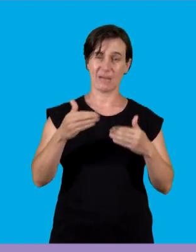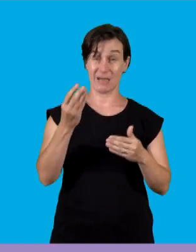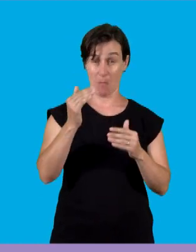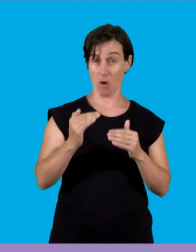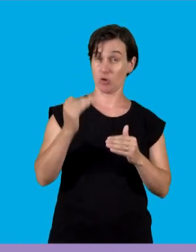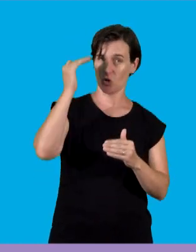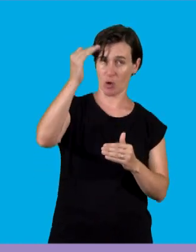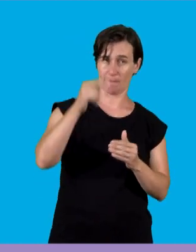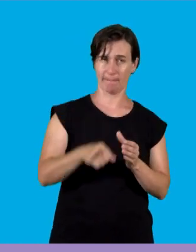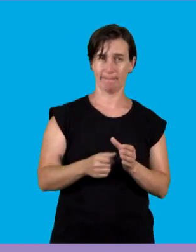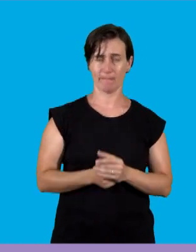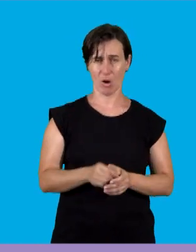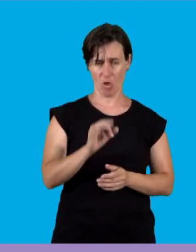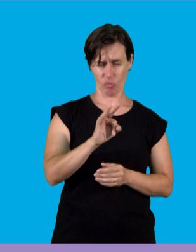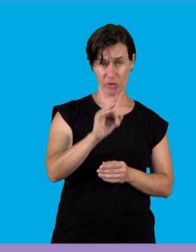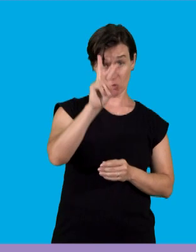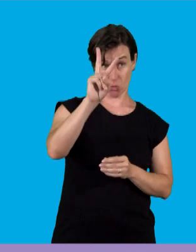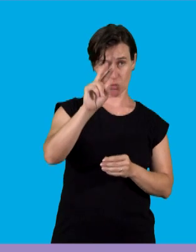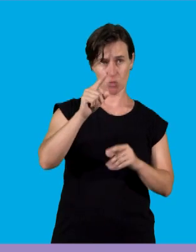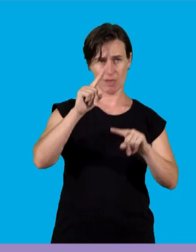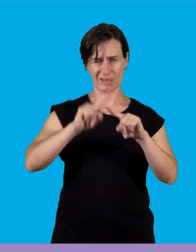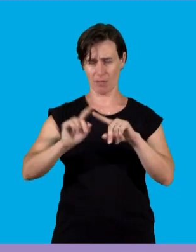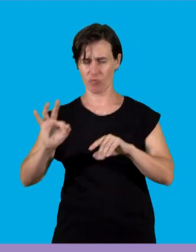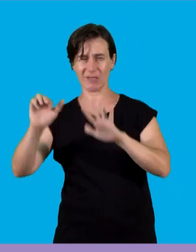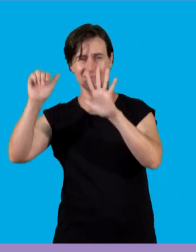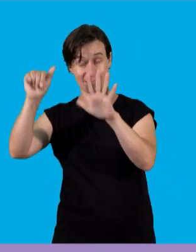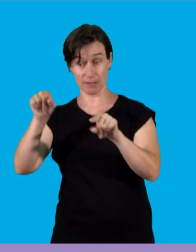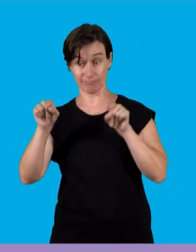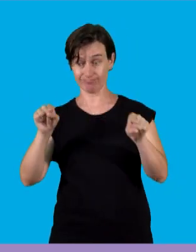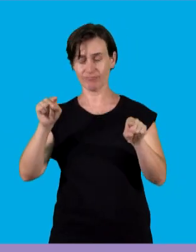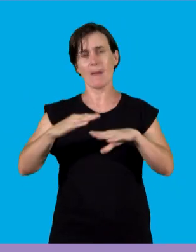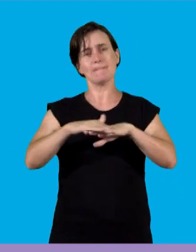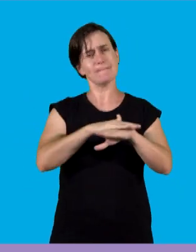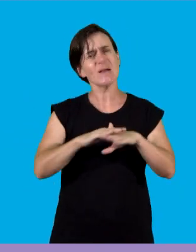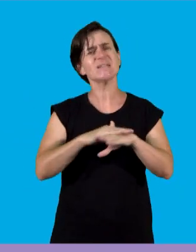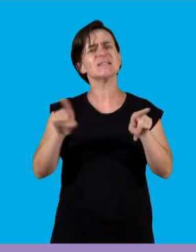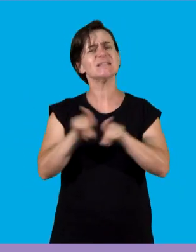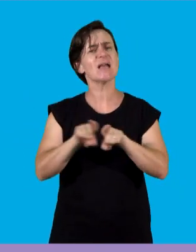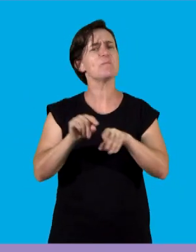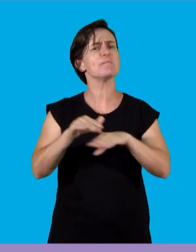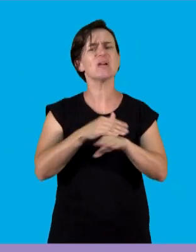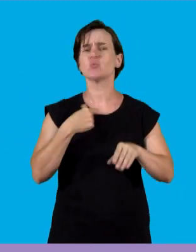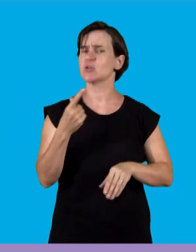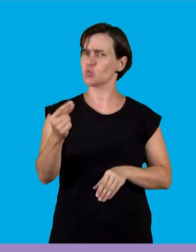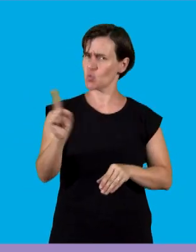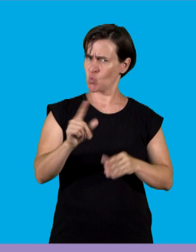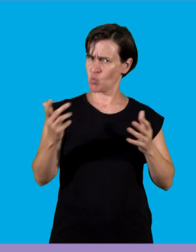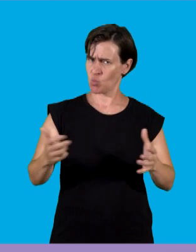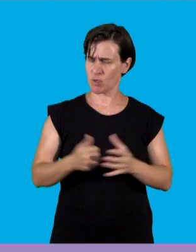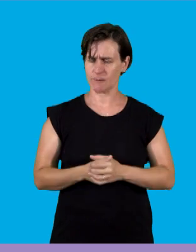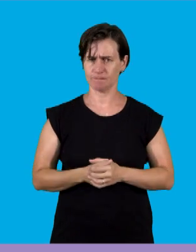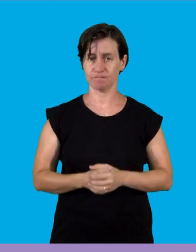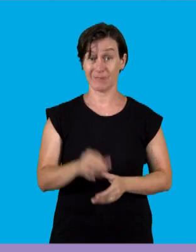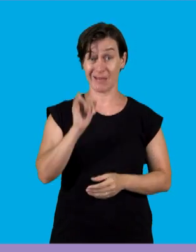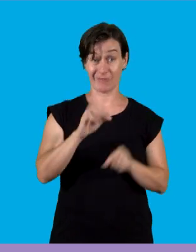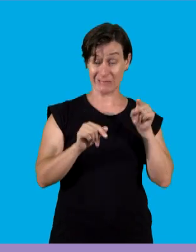do when we are multiplying bases that are the same, or powers that have the same base? So when